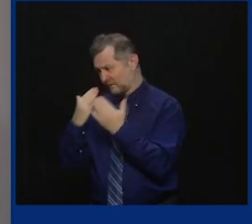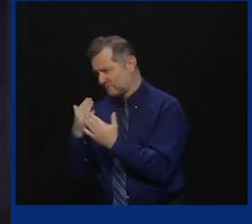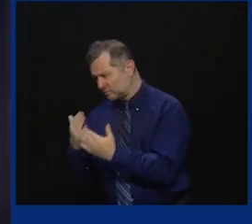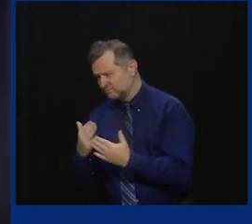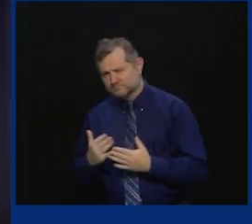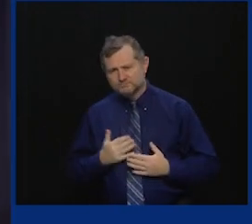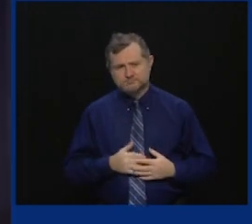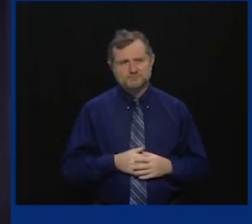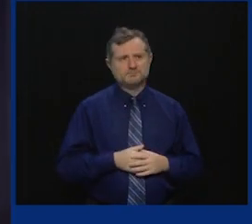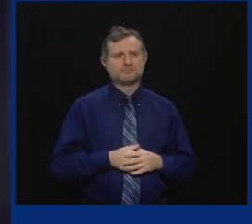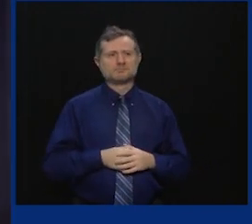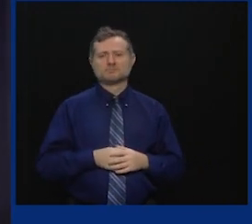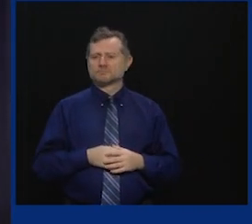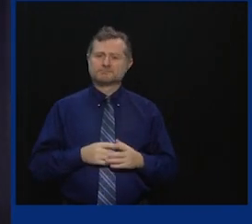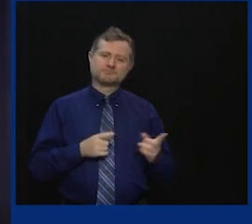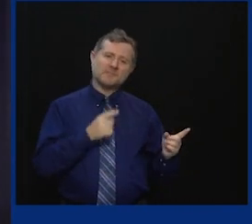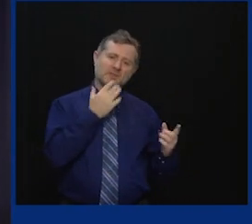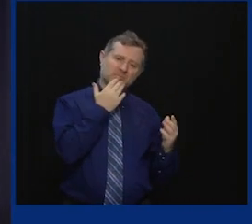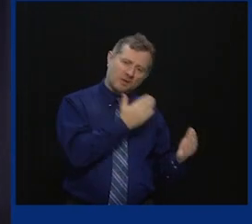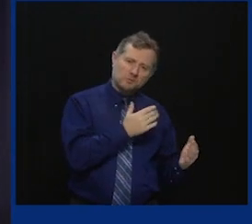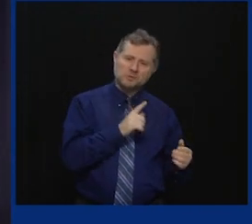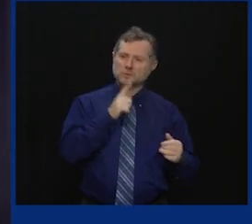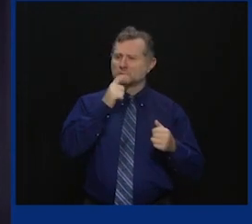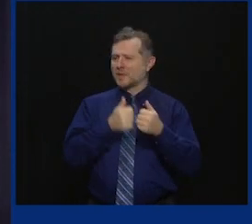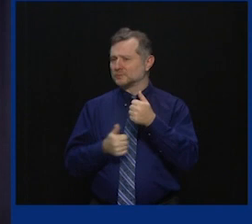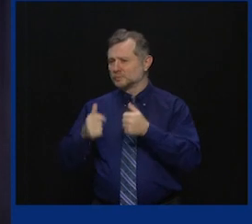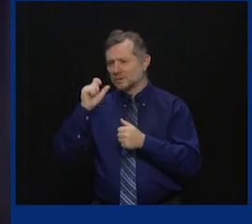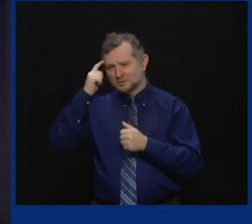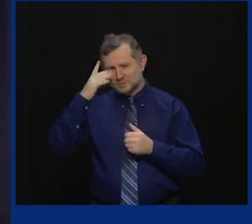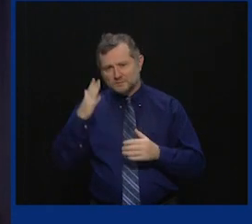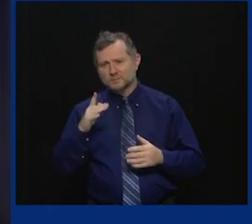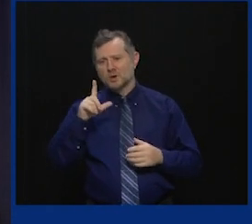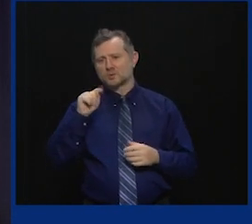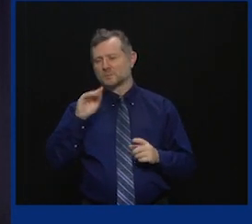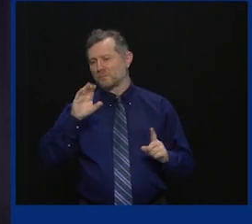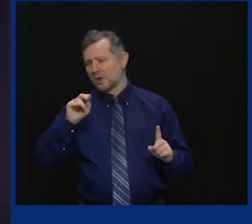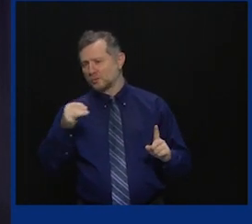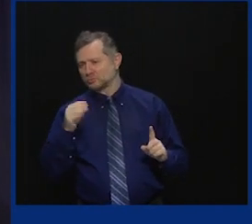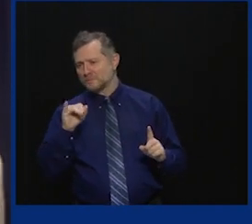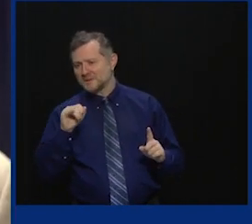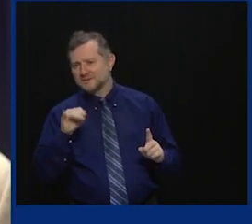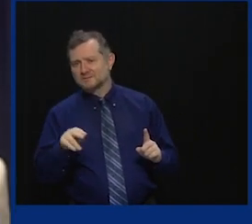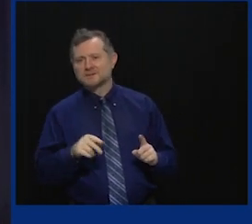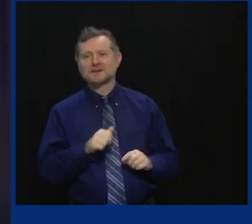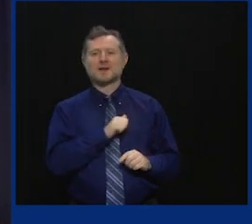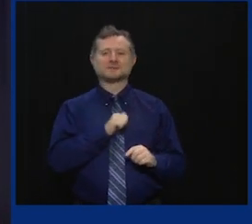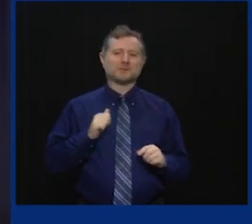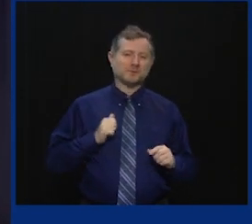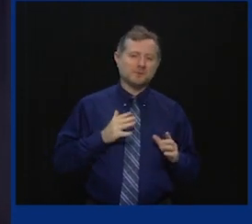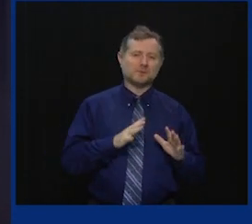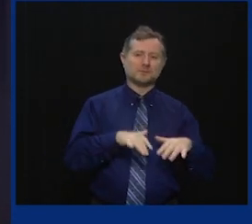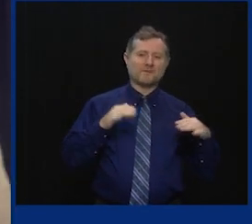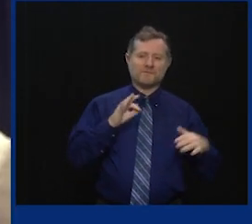Also thank you, Lieutenant Governor Benjamin, Assemblymember Souffrant Forrest.